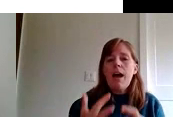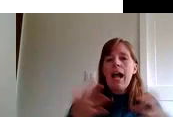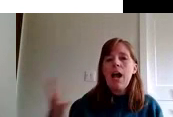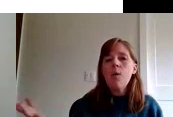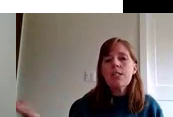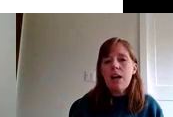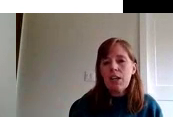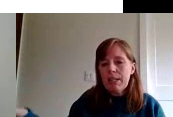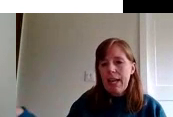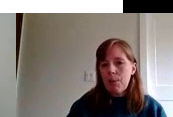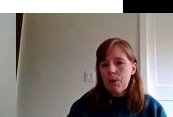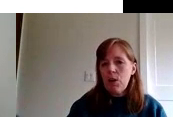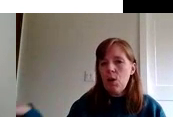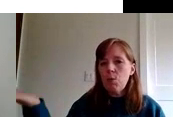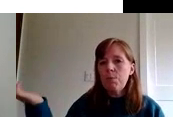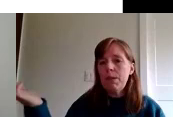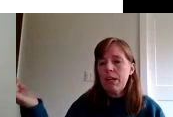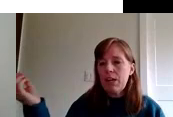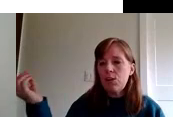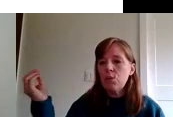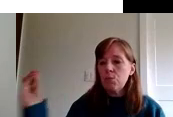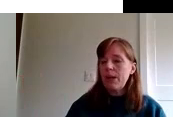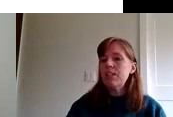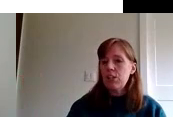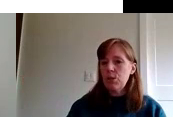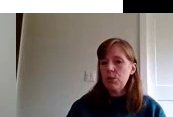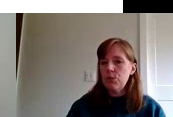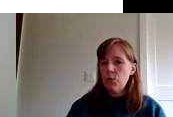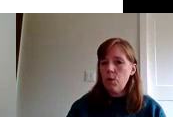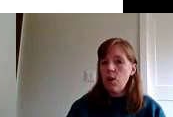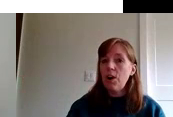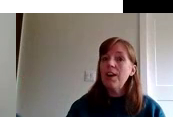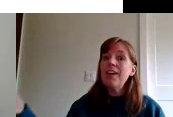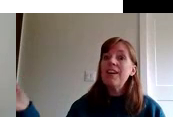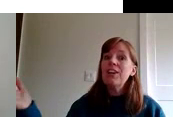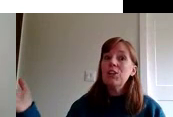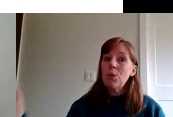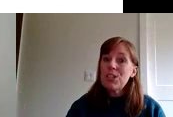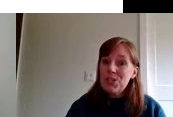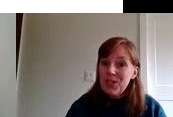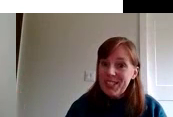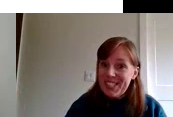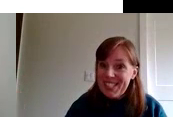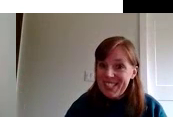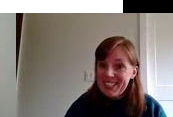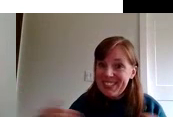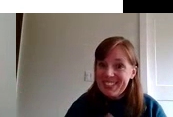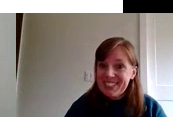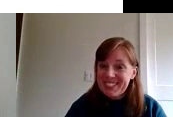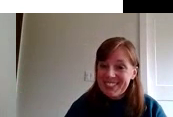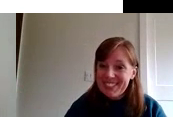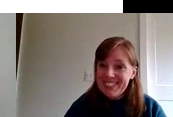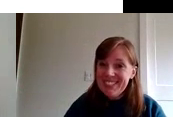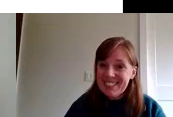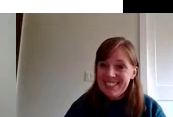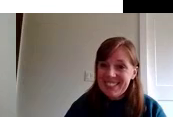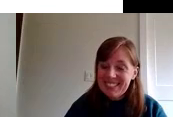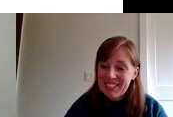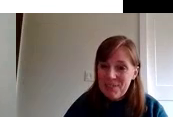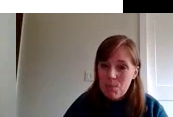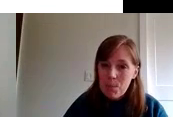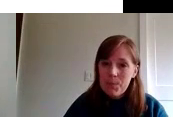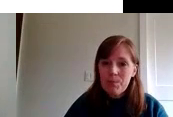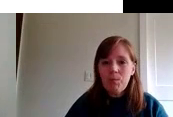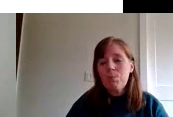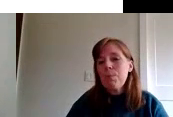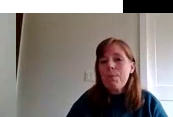bit about how a document camera would be great to use for your students? Yes. Oh